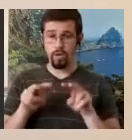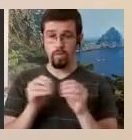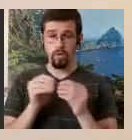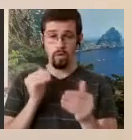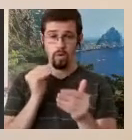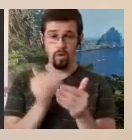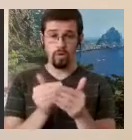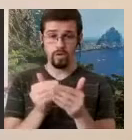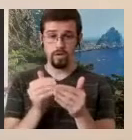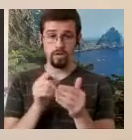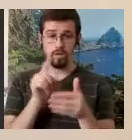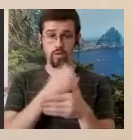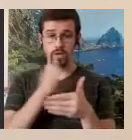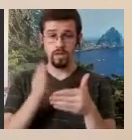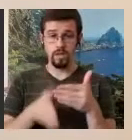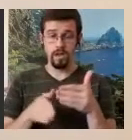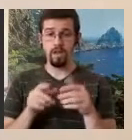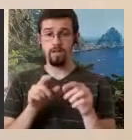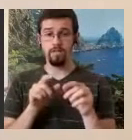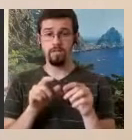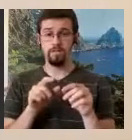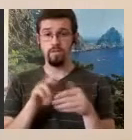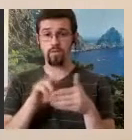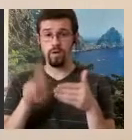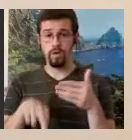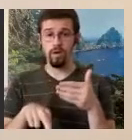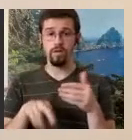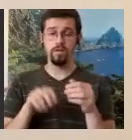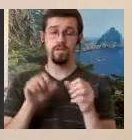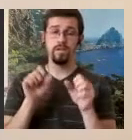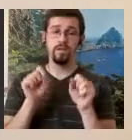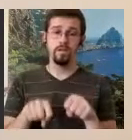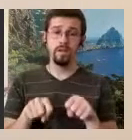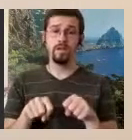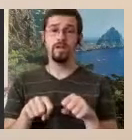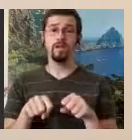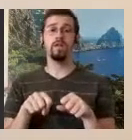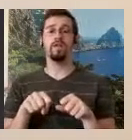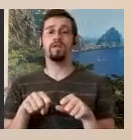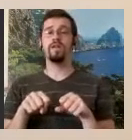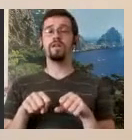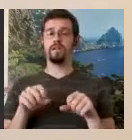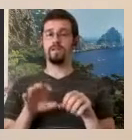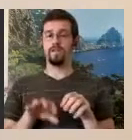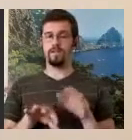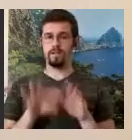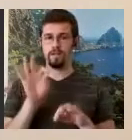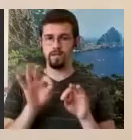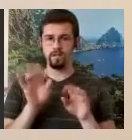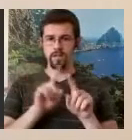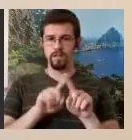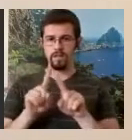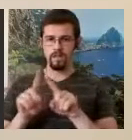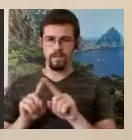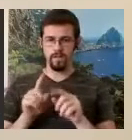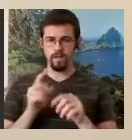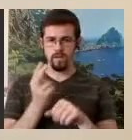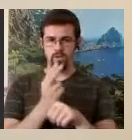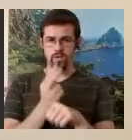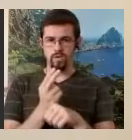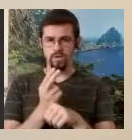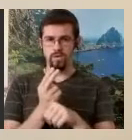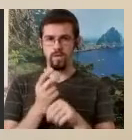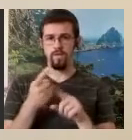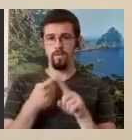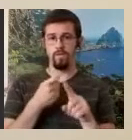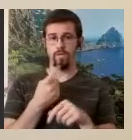writing system into an orthography. So with time and use, different orthographies are evolving from one